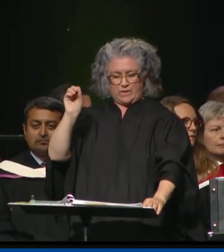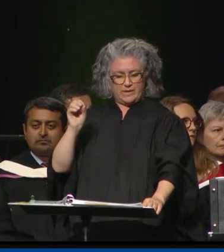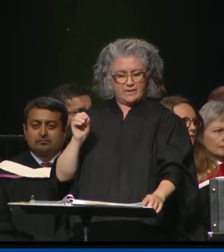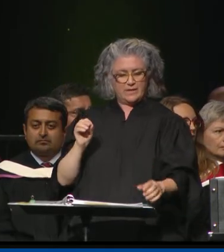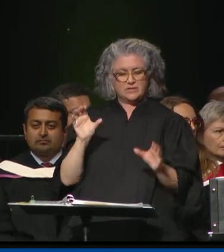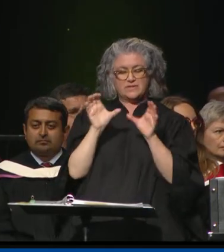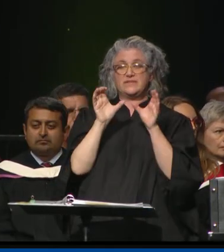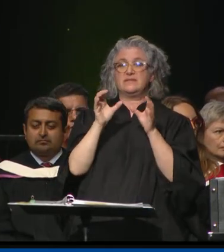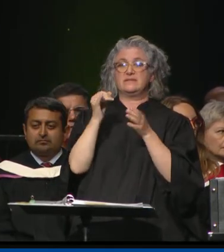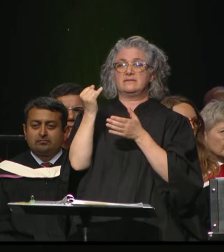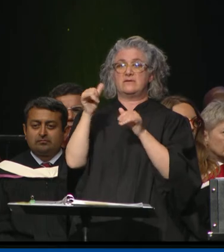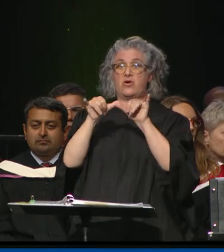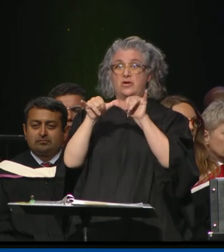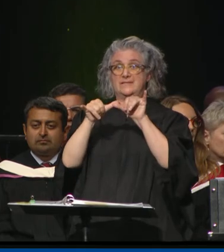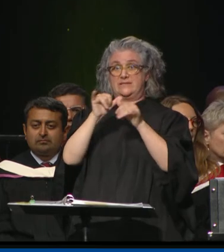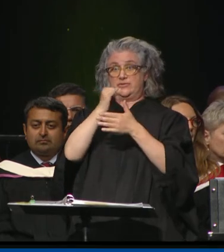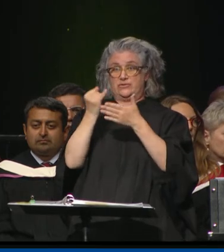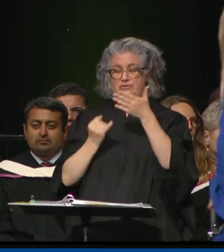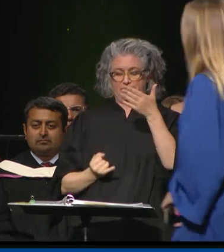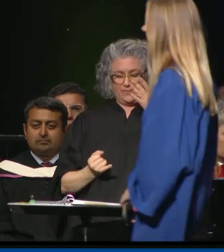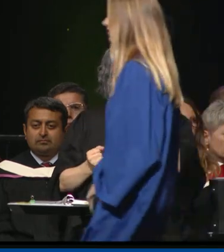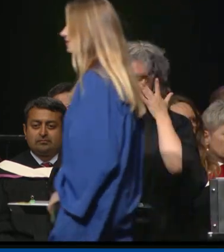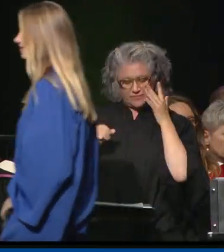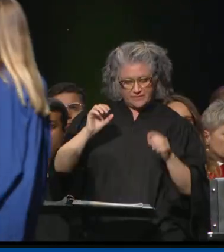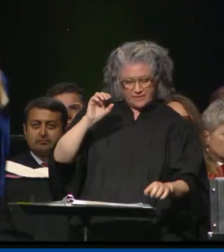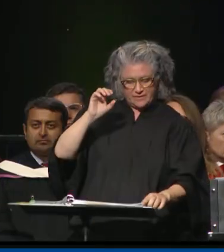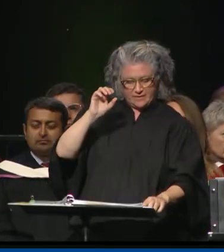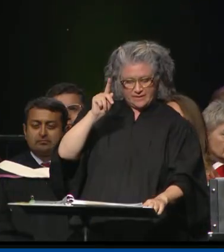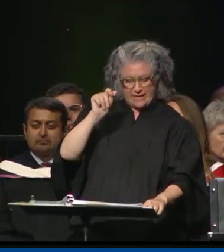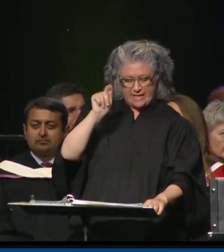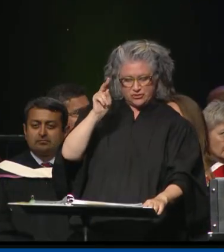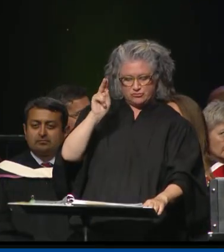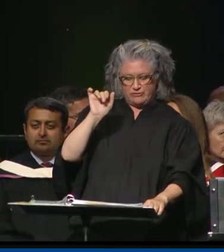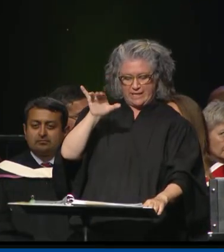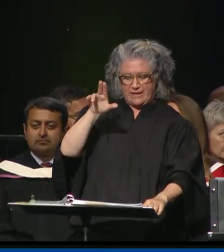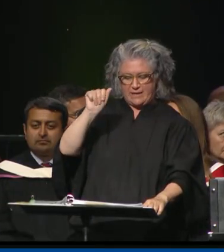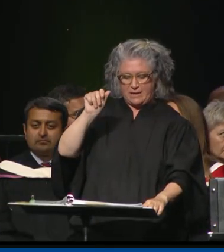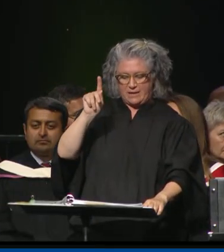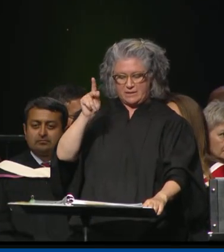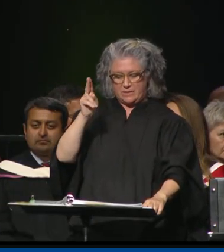Certificate in Architecture, Katarina Kuzmenko.